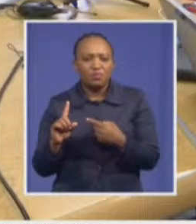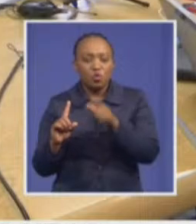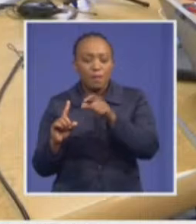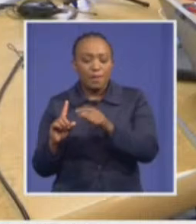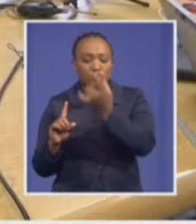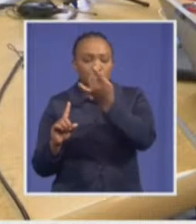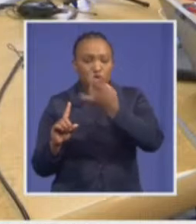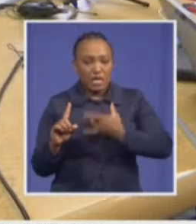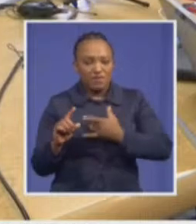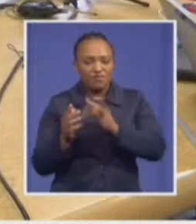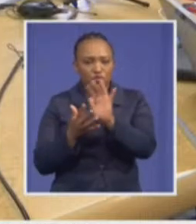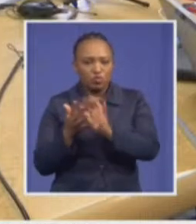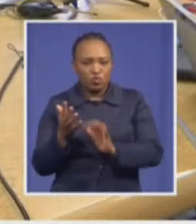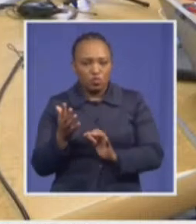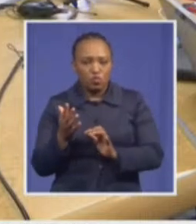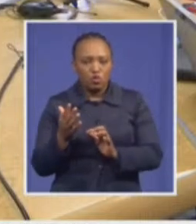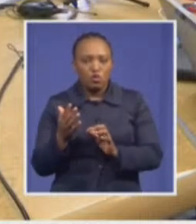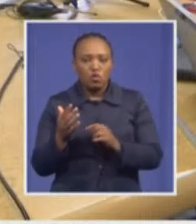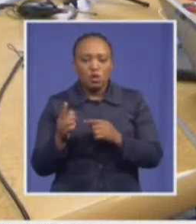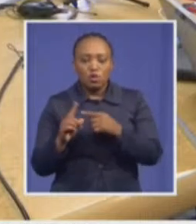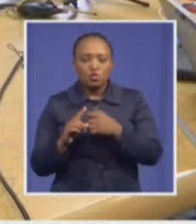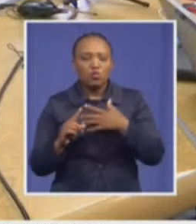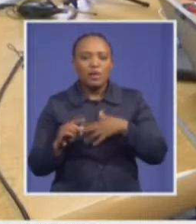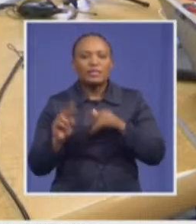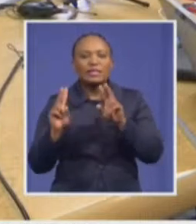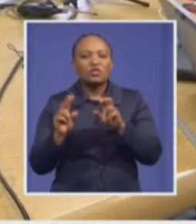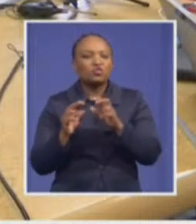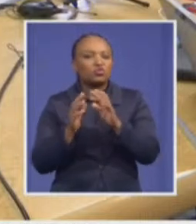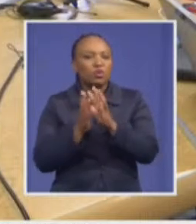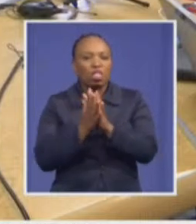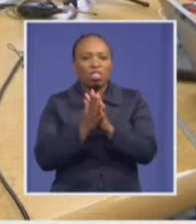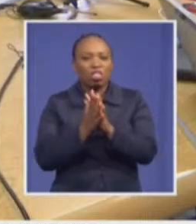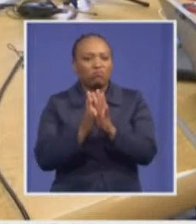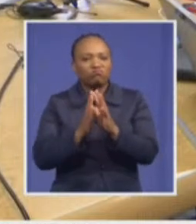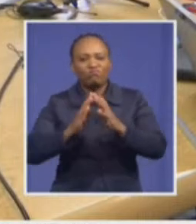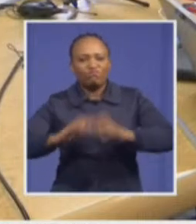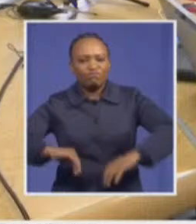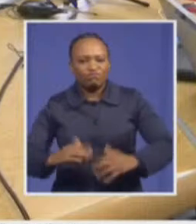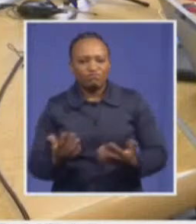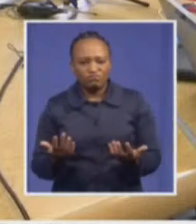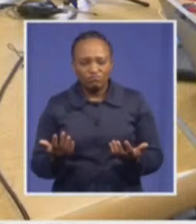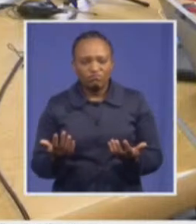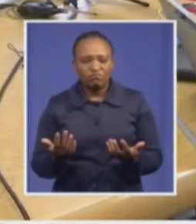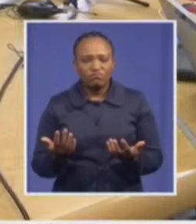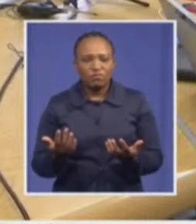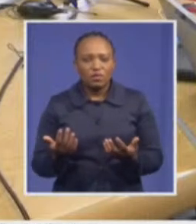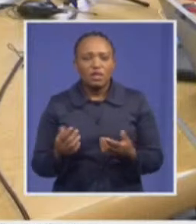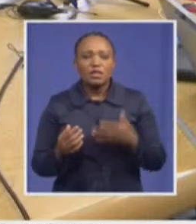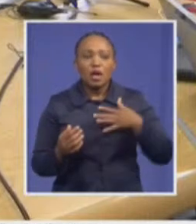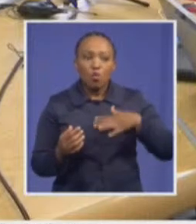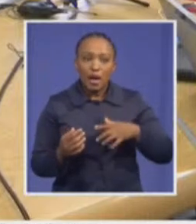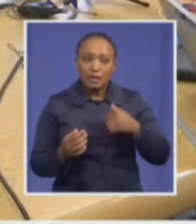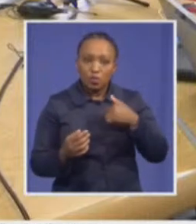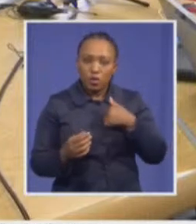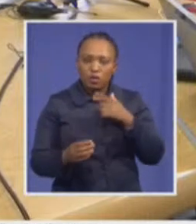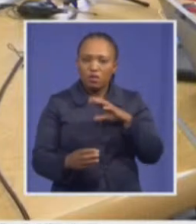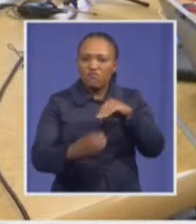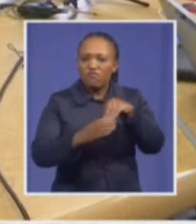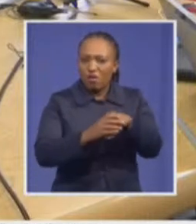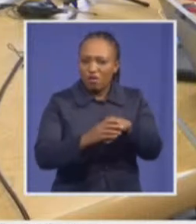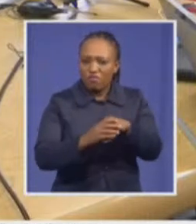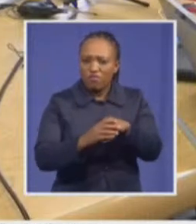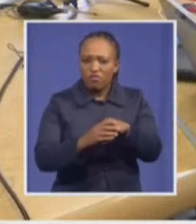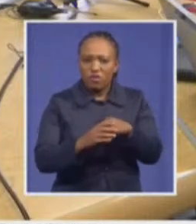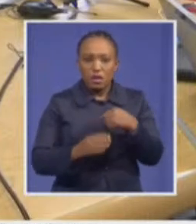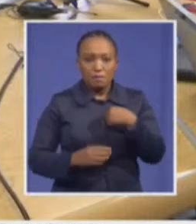disposed of. They want an undertaking from us, and naturally I can't give the undertaking, I need to get